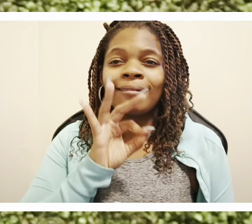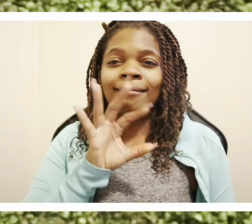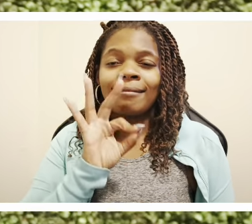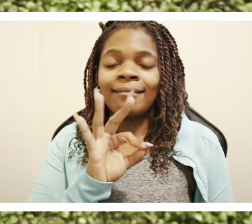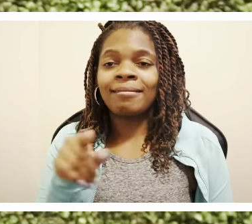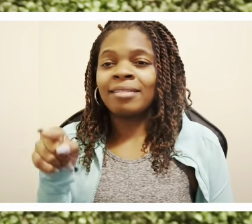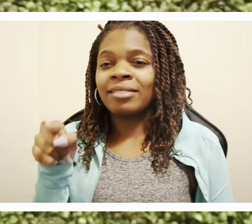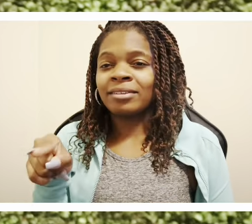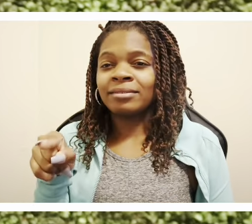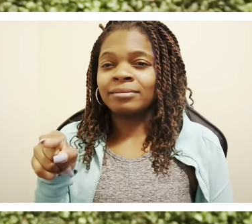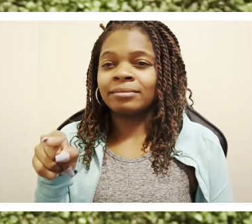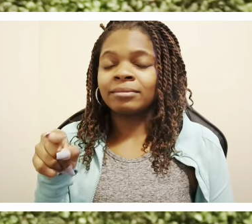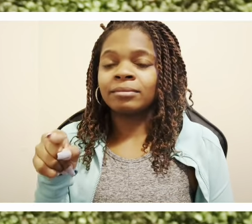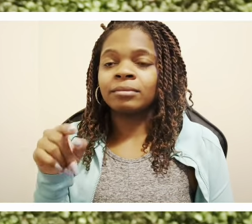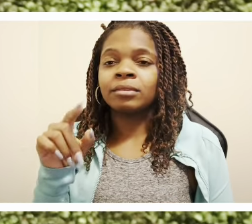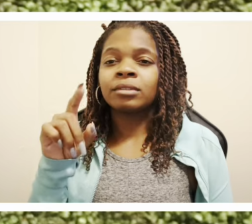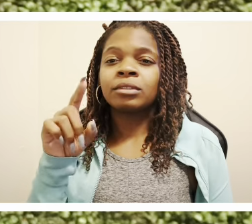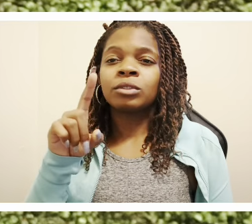the